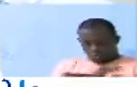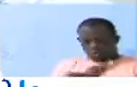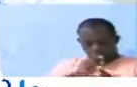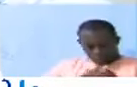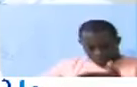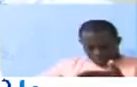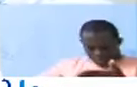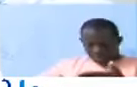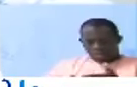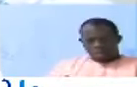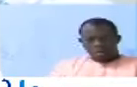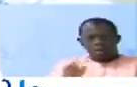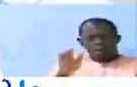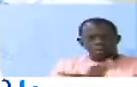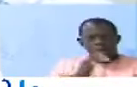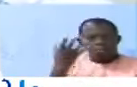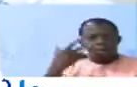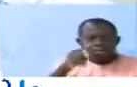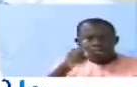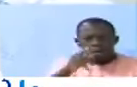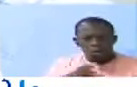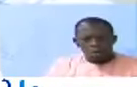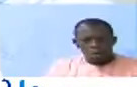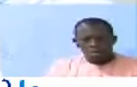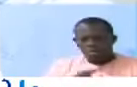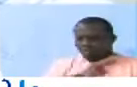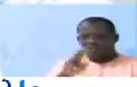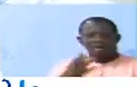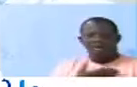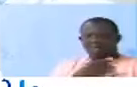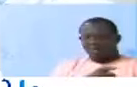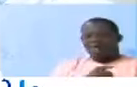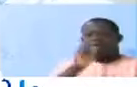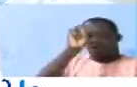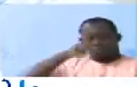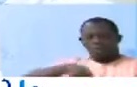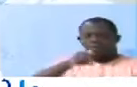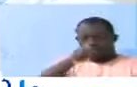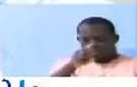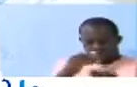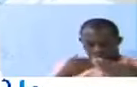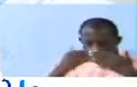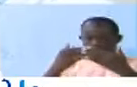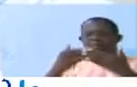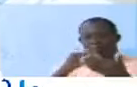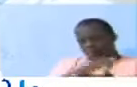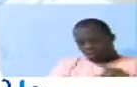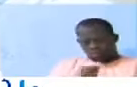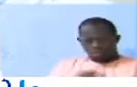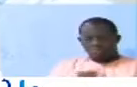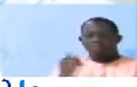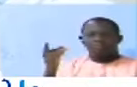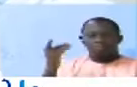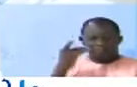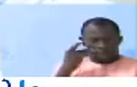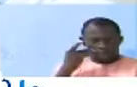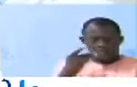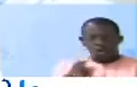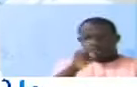You have to tell us what is the date. The date you provide is the date that we'd have to go by.